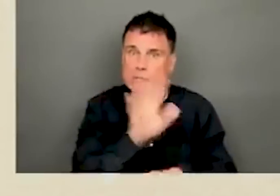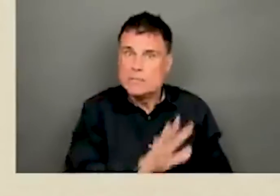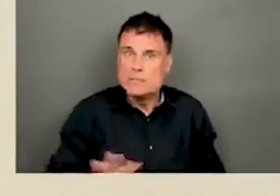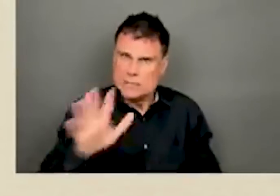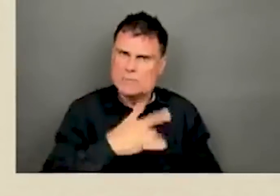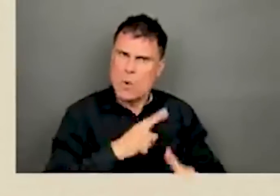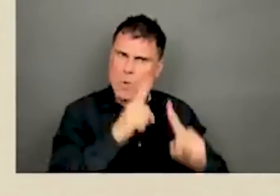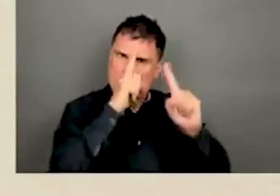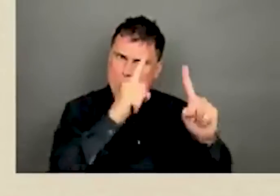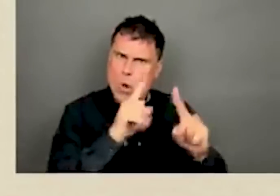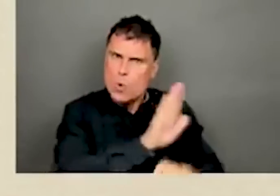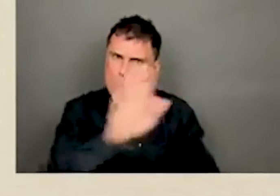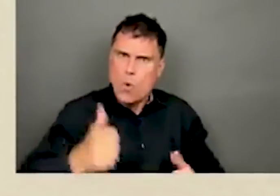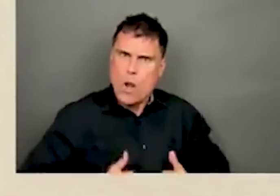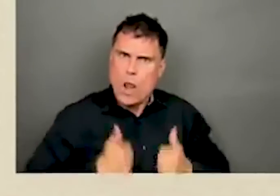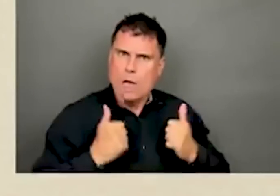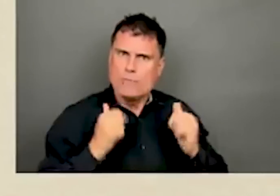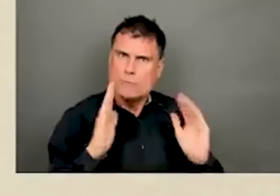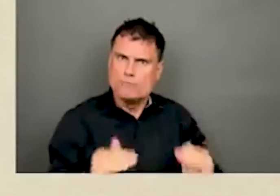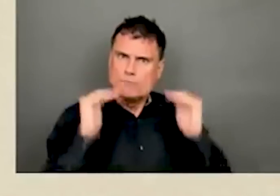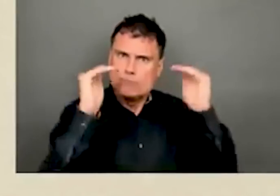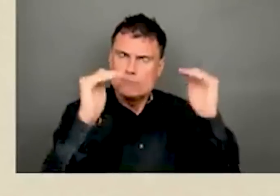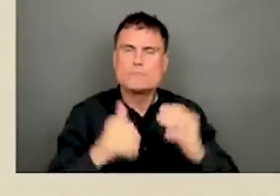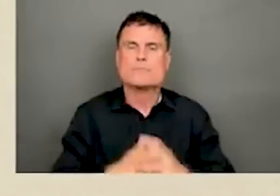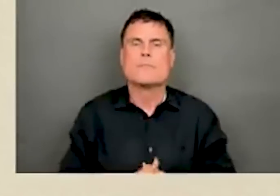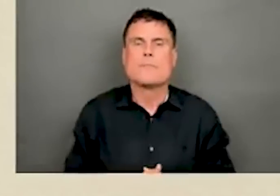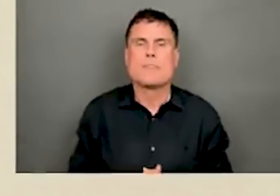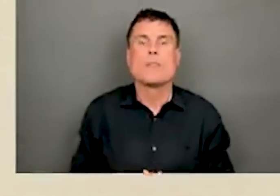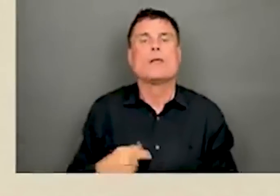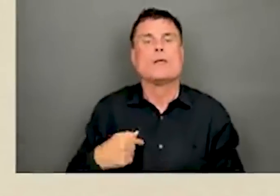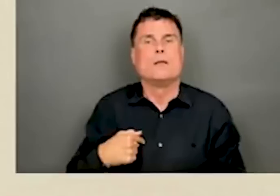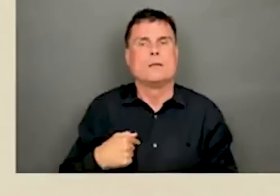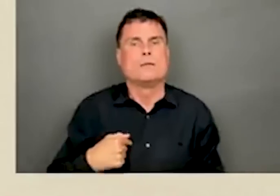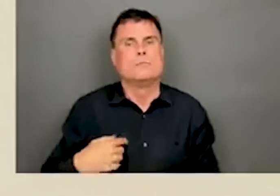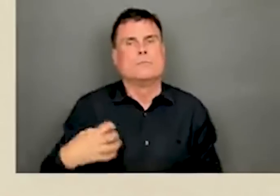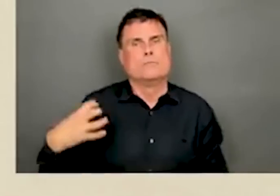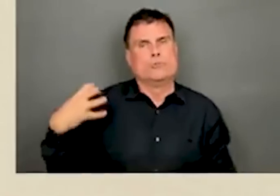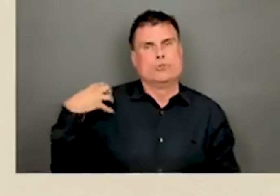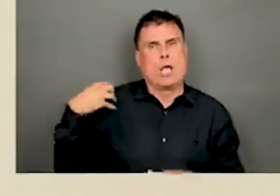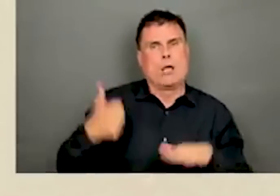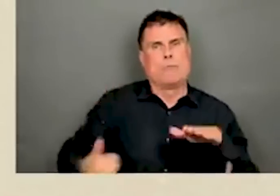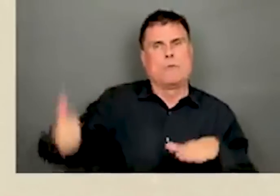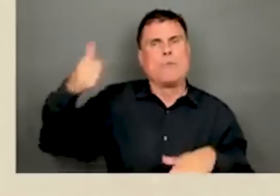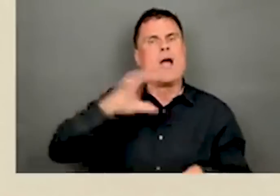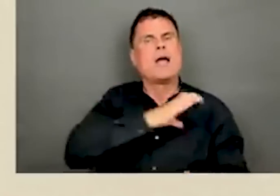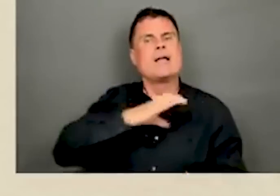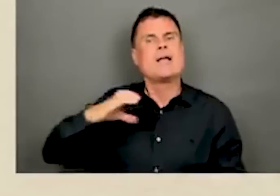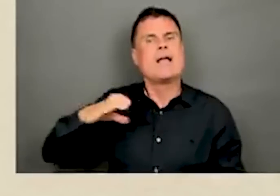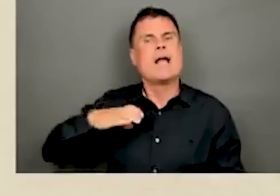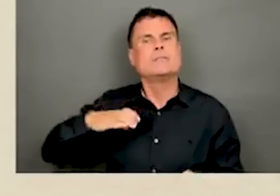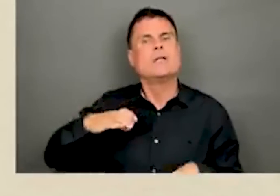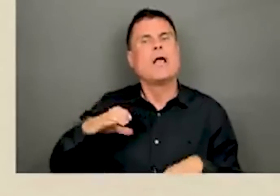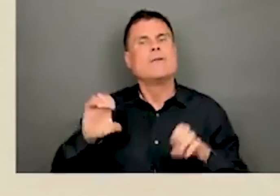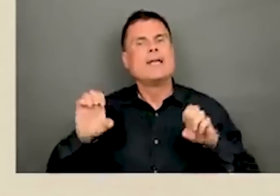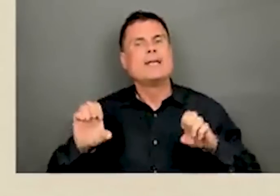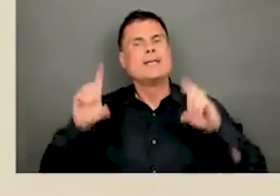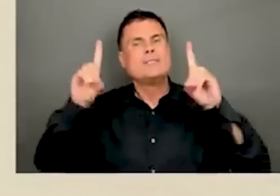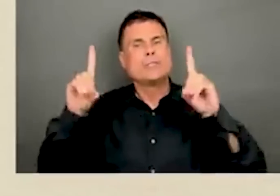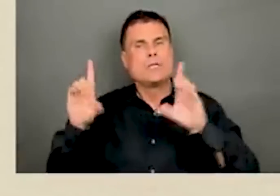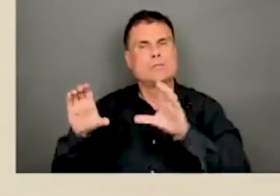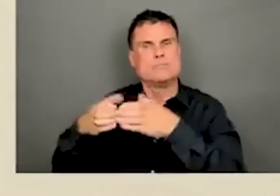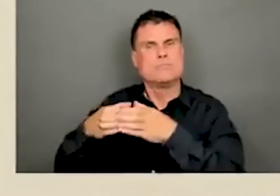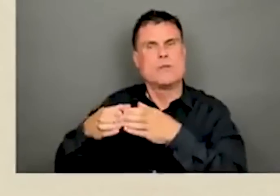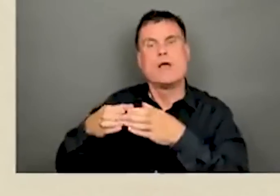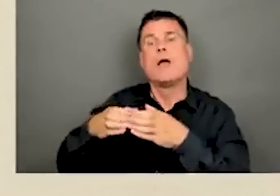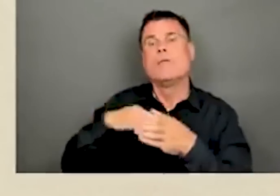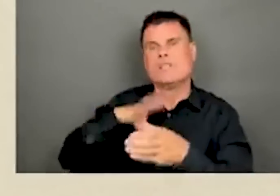indeed as the chair of the Council of the Federation across the country. Since we formed the government 5 years ago, we've had